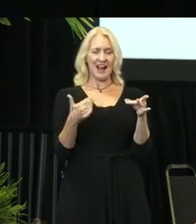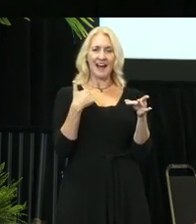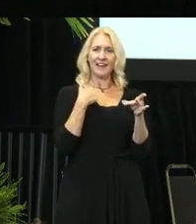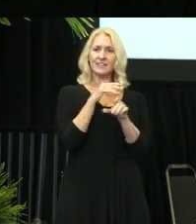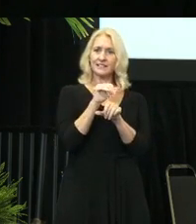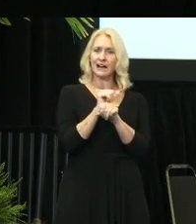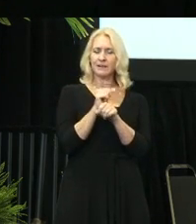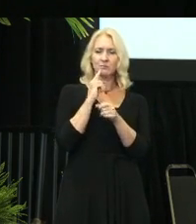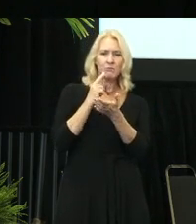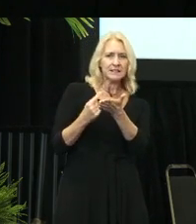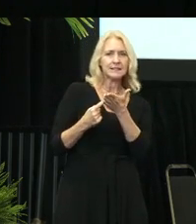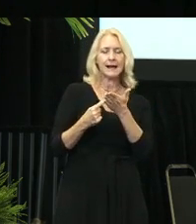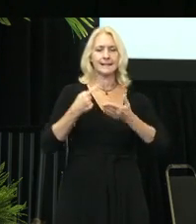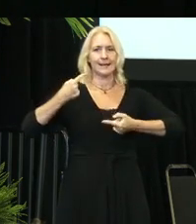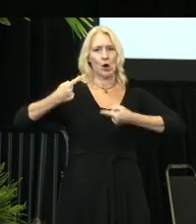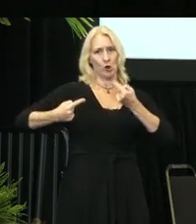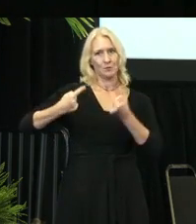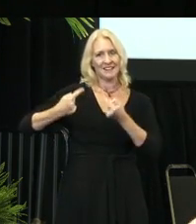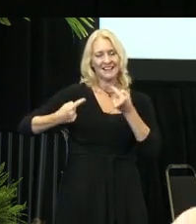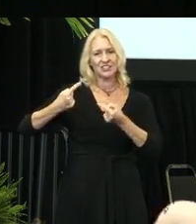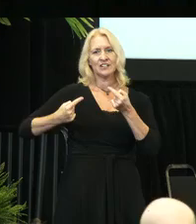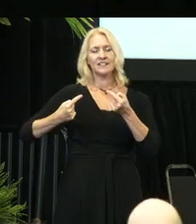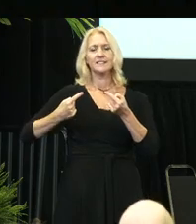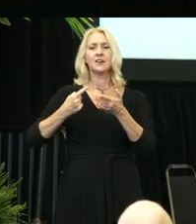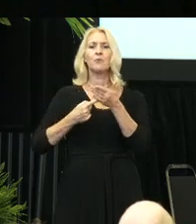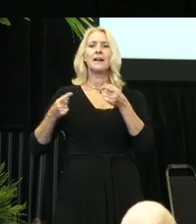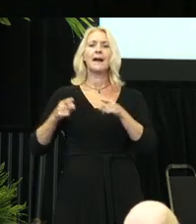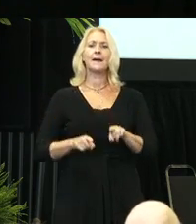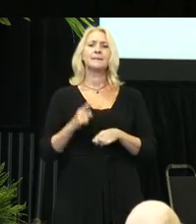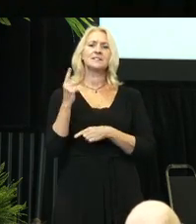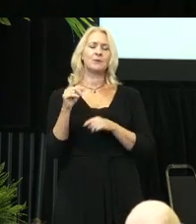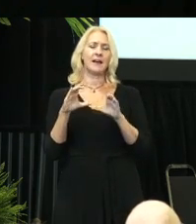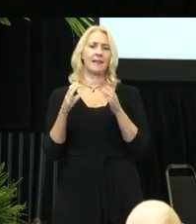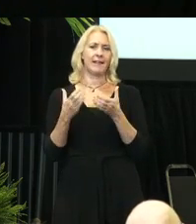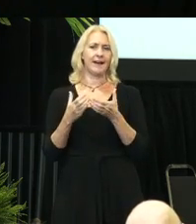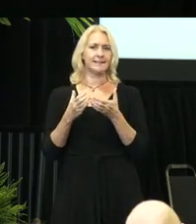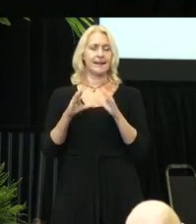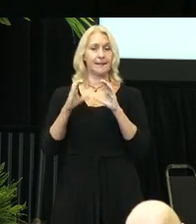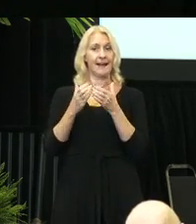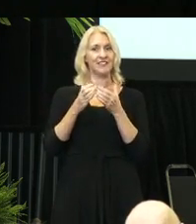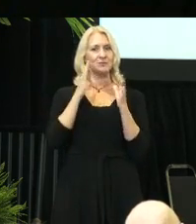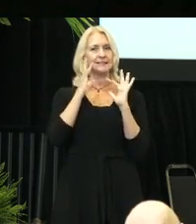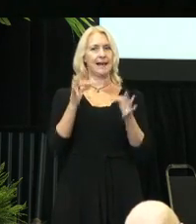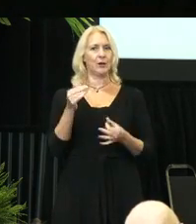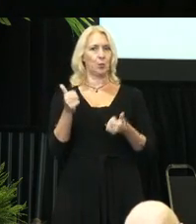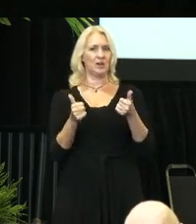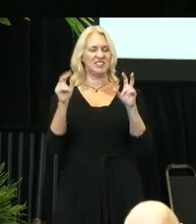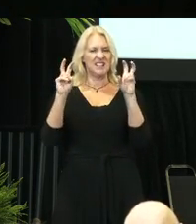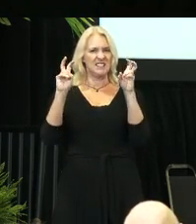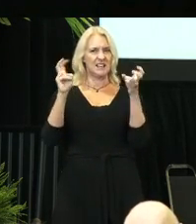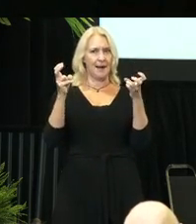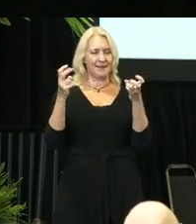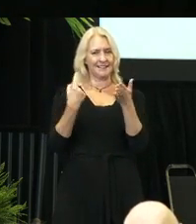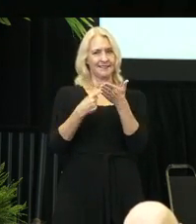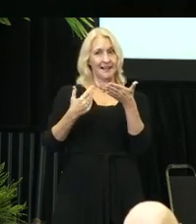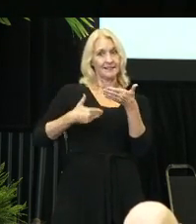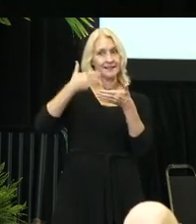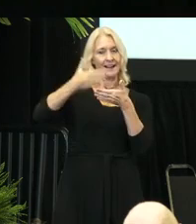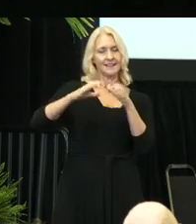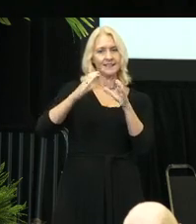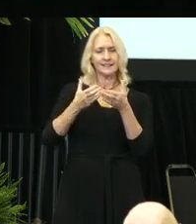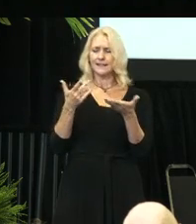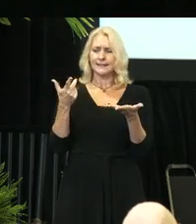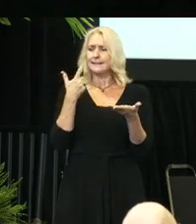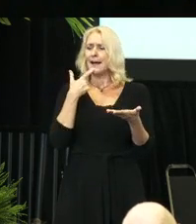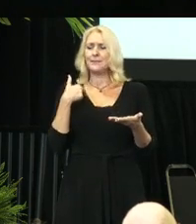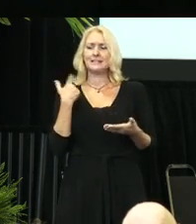about argumentation, and what happens in one class period is the class decides what topic they want to discuss the next class period. I tell them it can be anything.